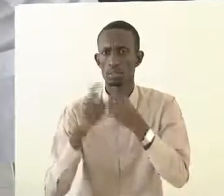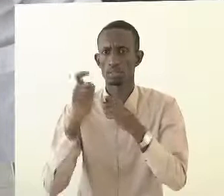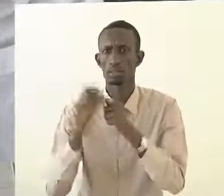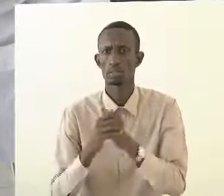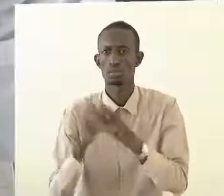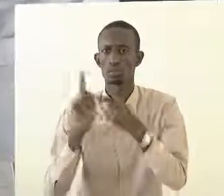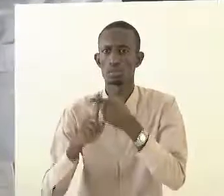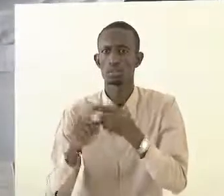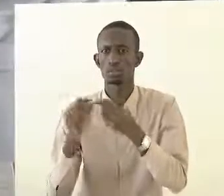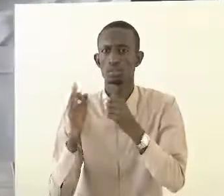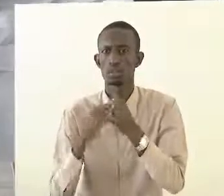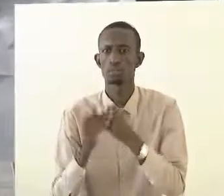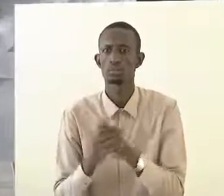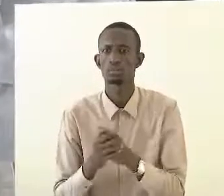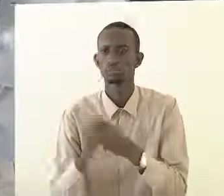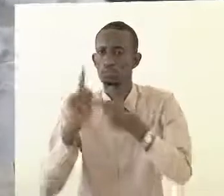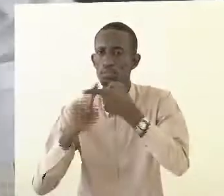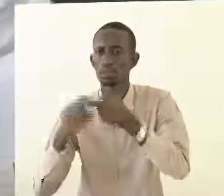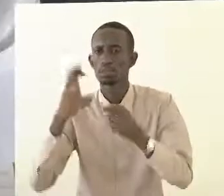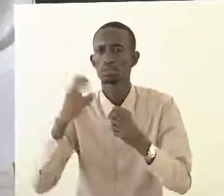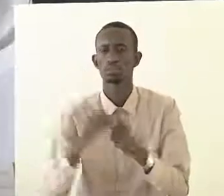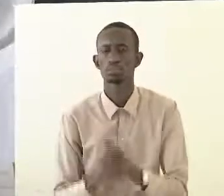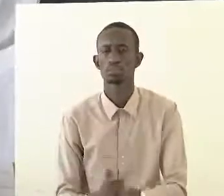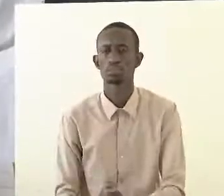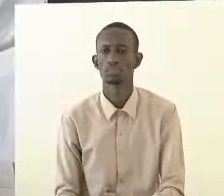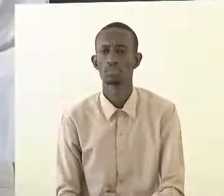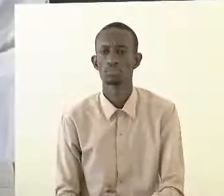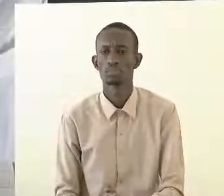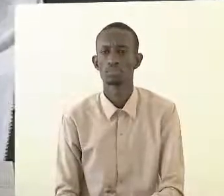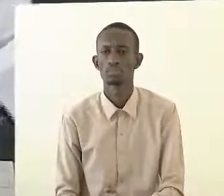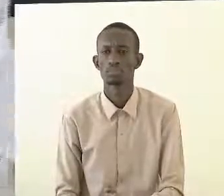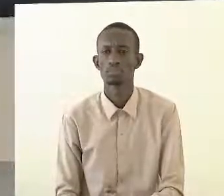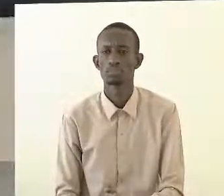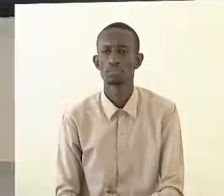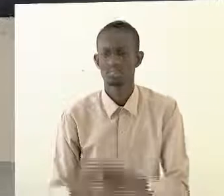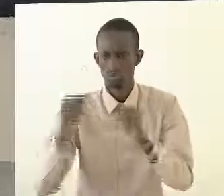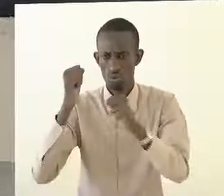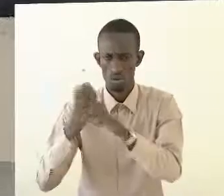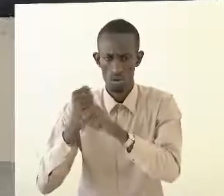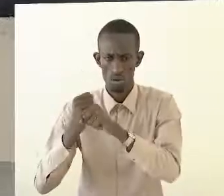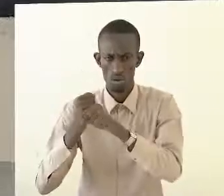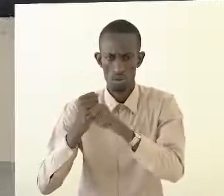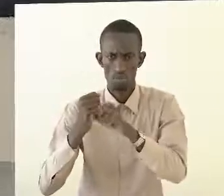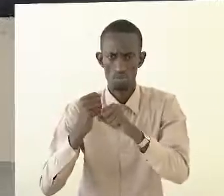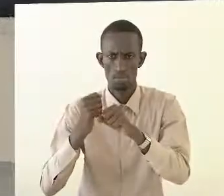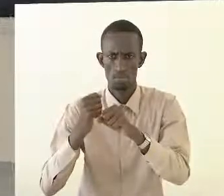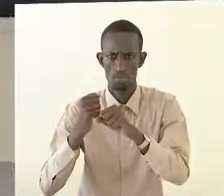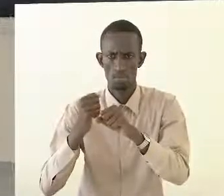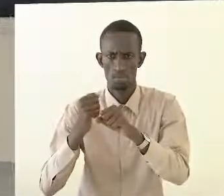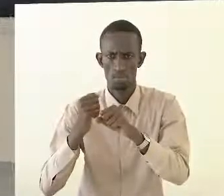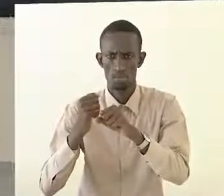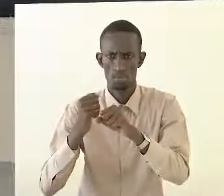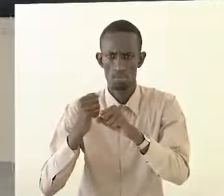plus 8 plus c. I can factorize to get